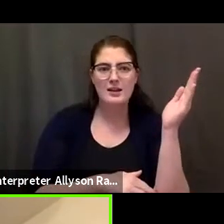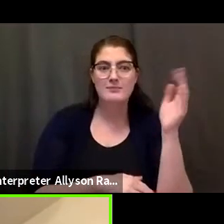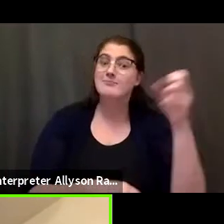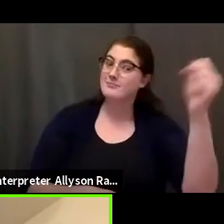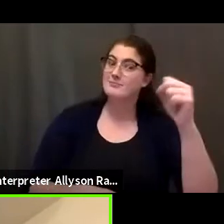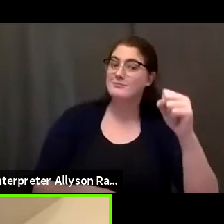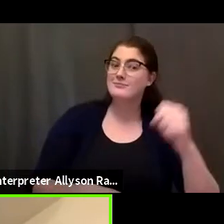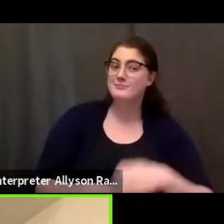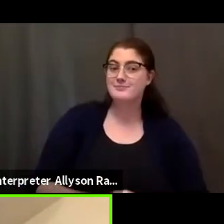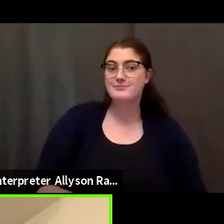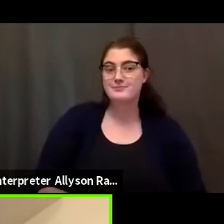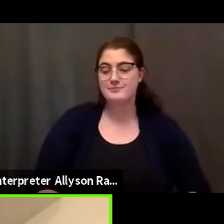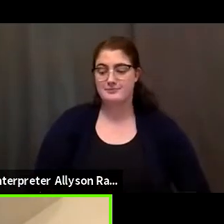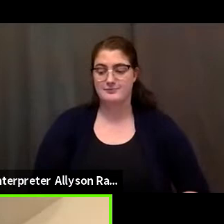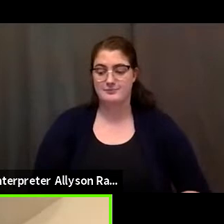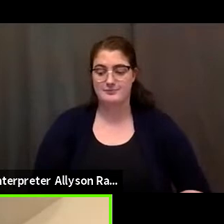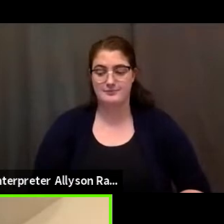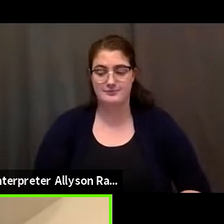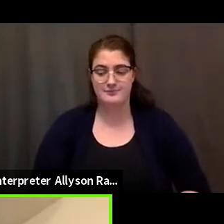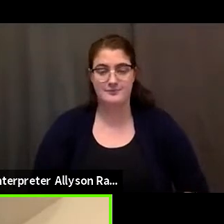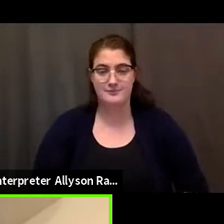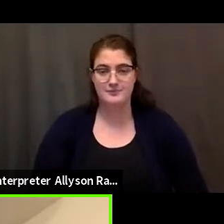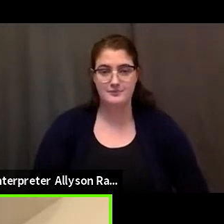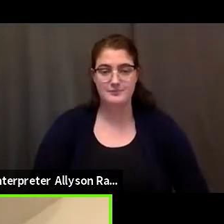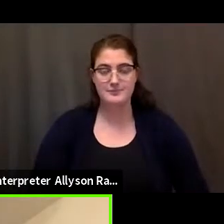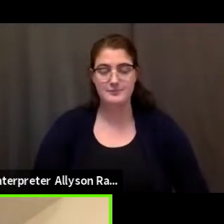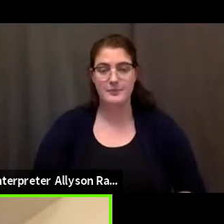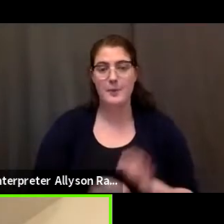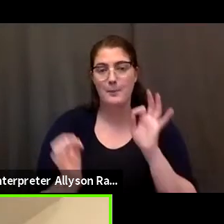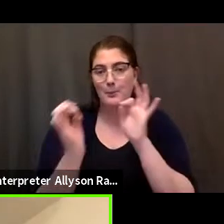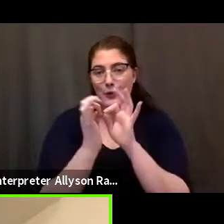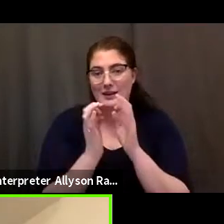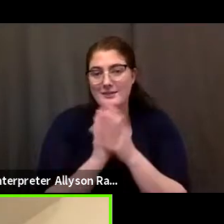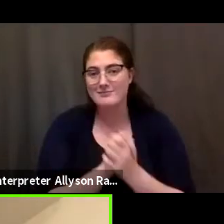are. Oh, perfect.